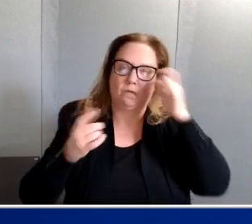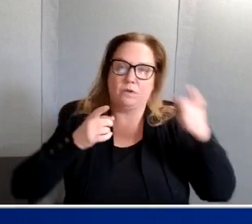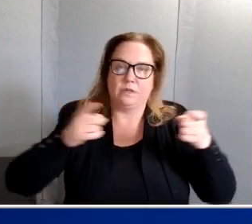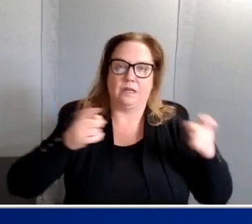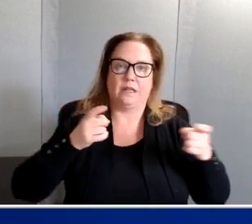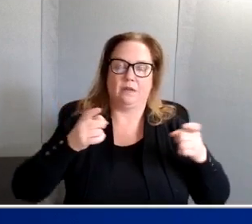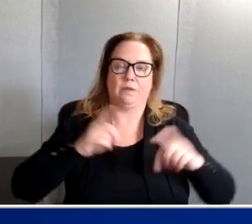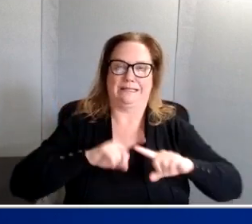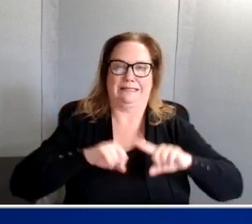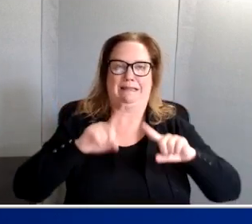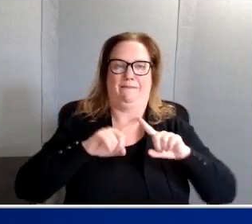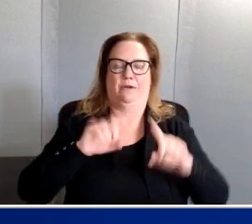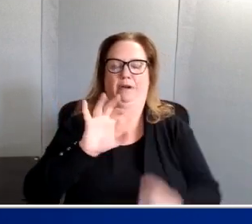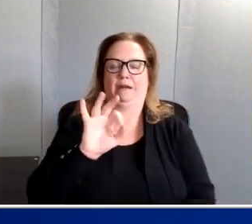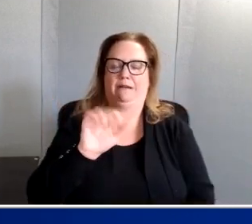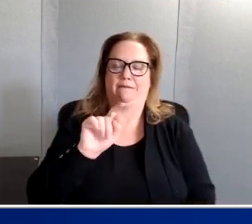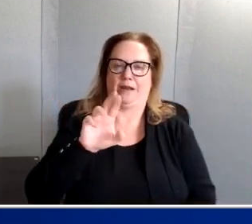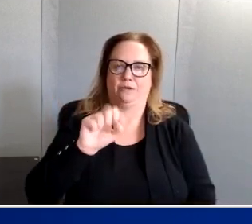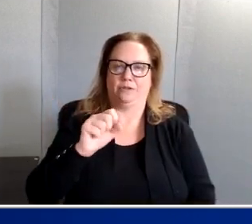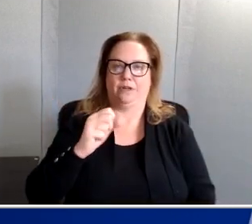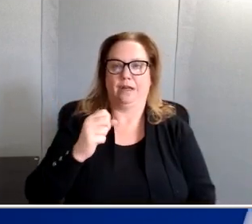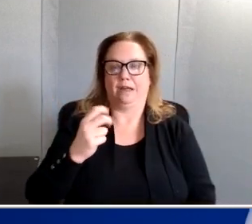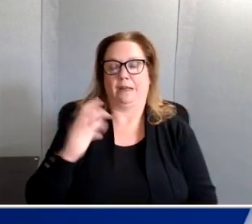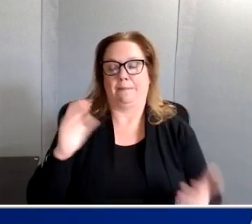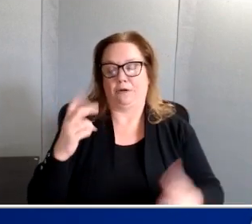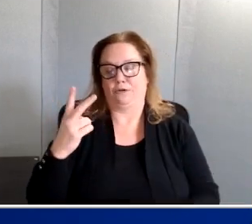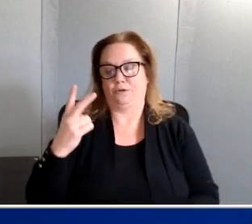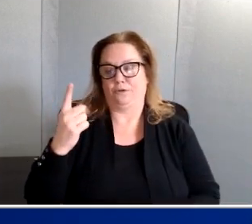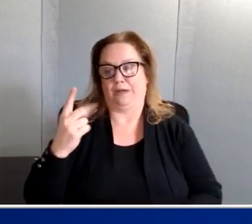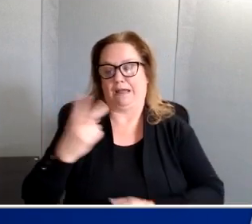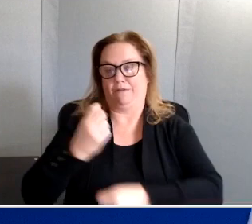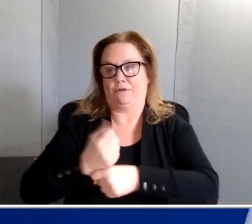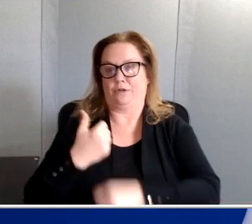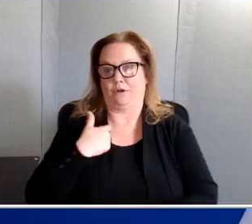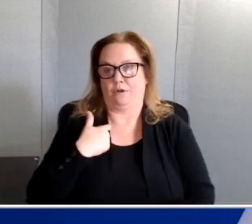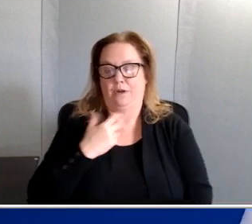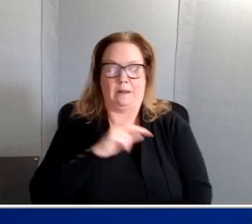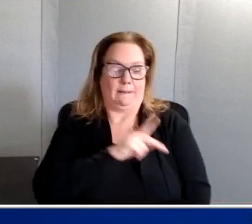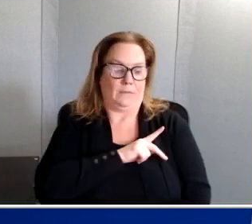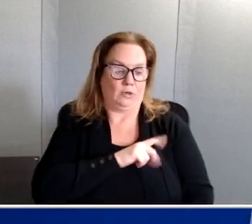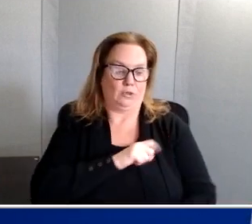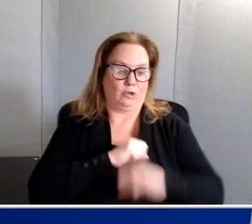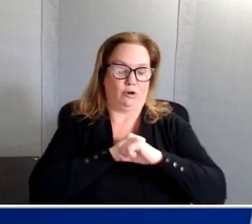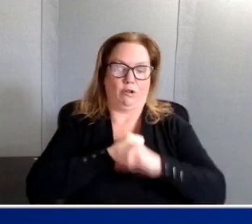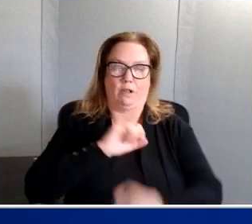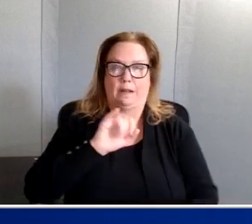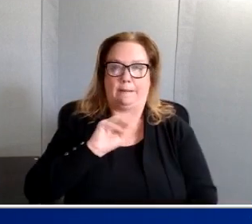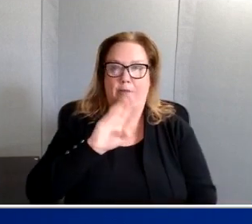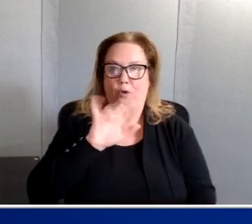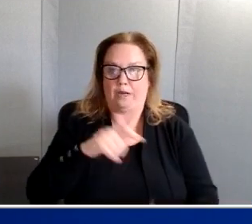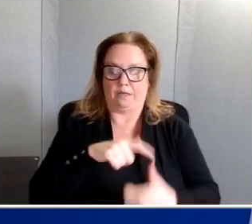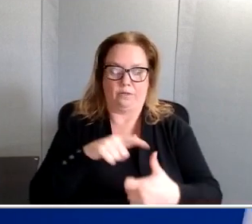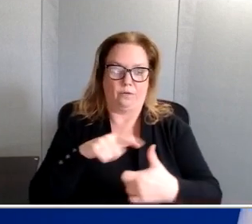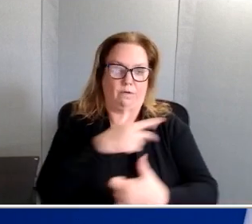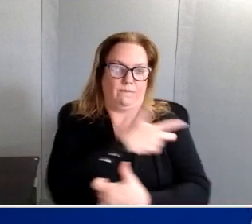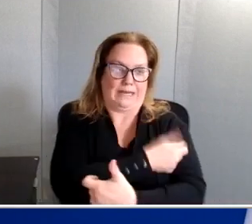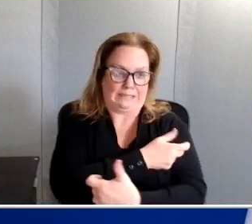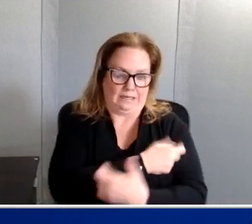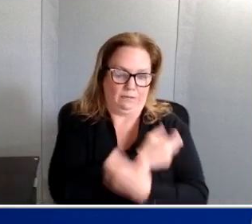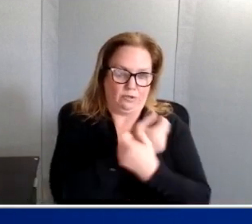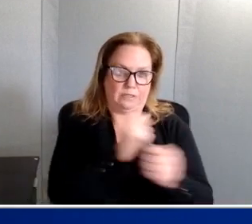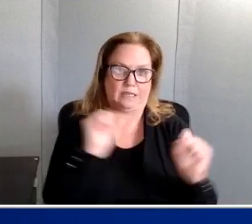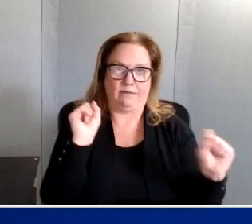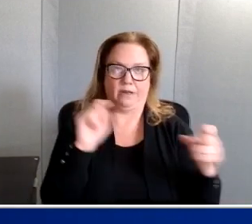different factors than we were 2.5 years ago. Number one, personal immunity. So either that's through vaccination, which is the safest, but